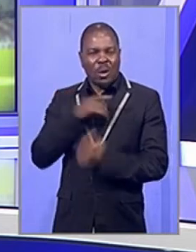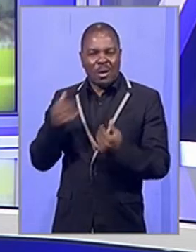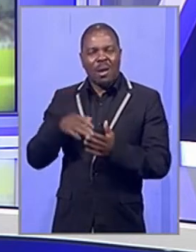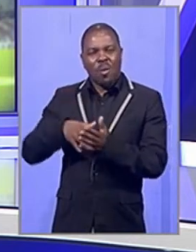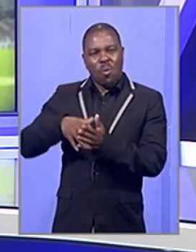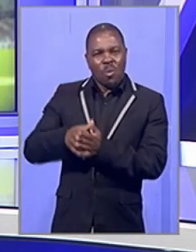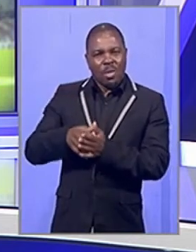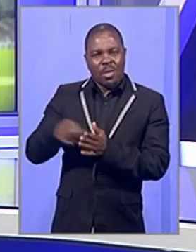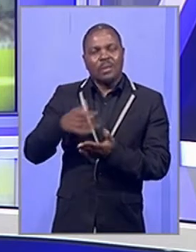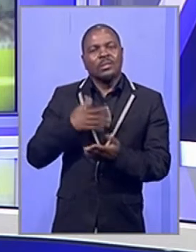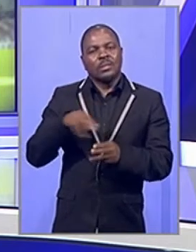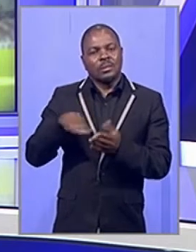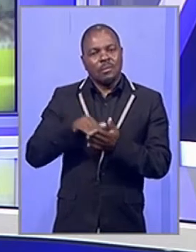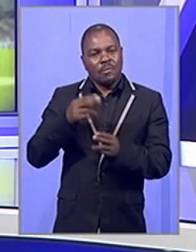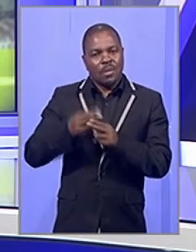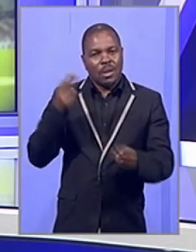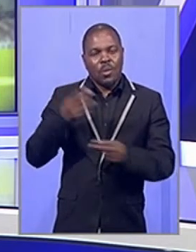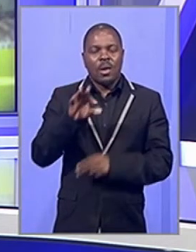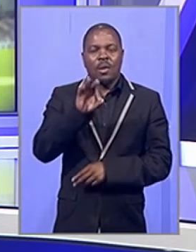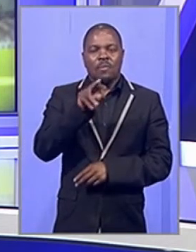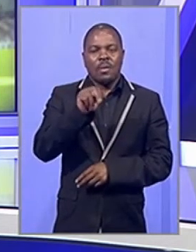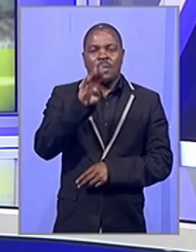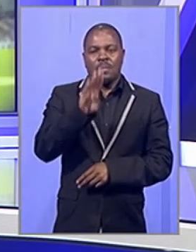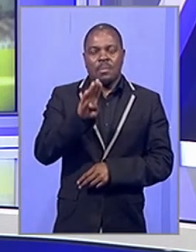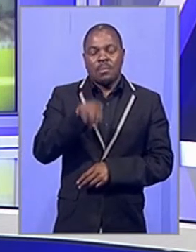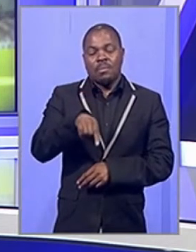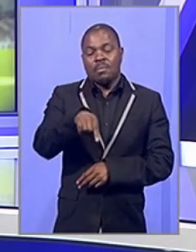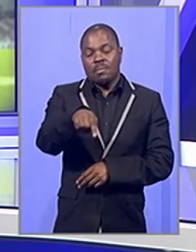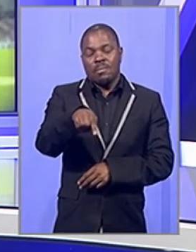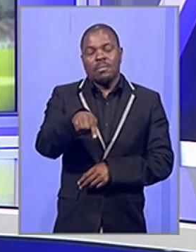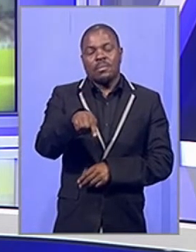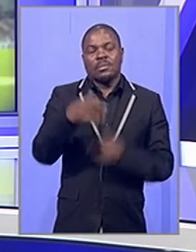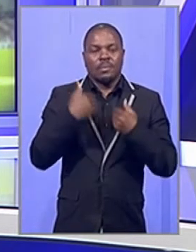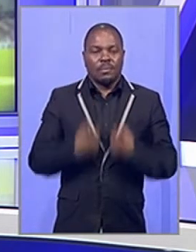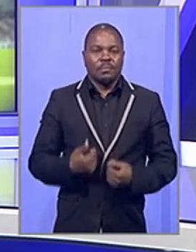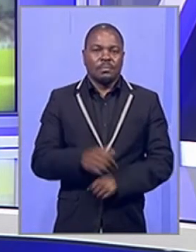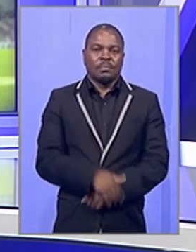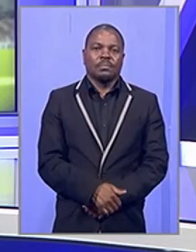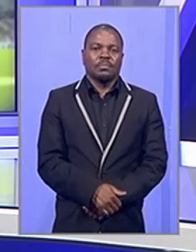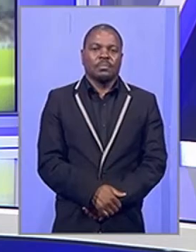go makgaolakgang lepatlelong la FNB ka Sontaga.